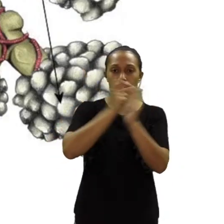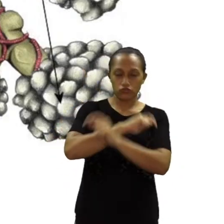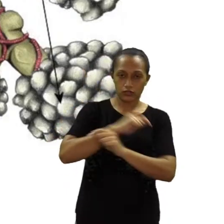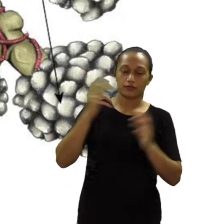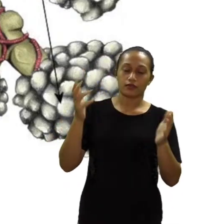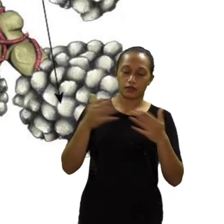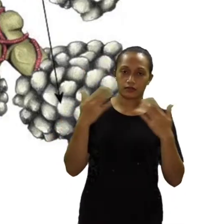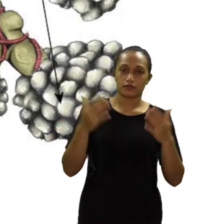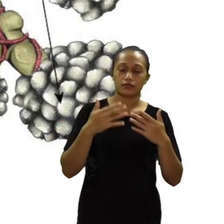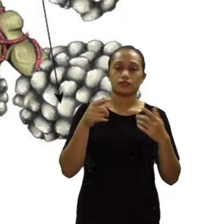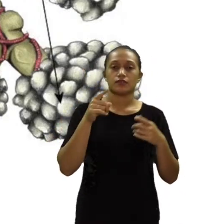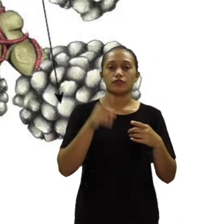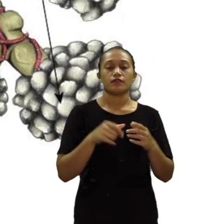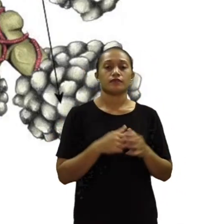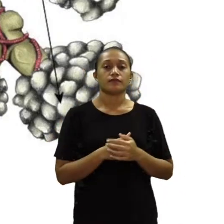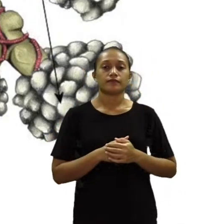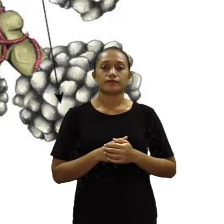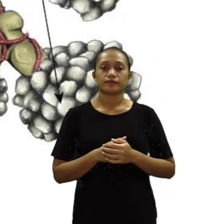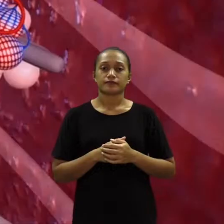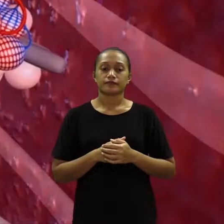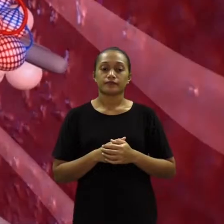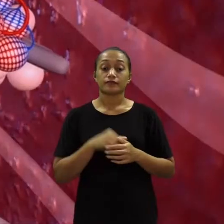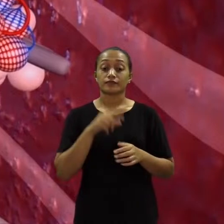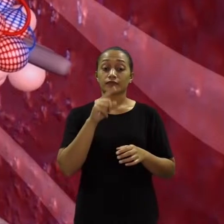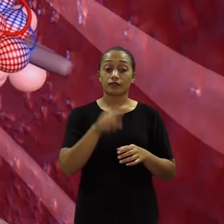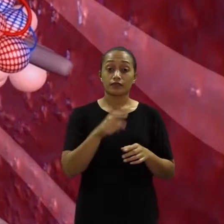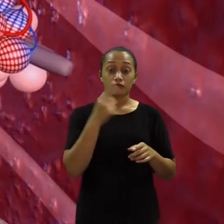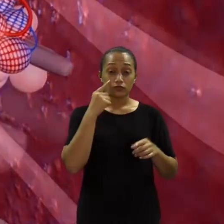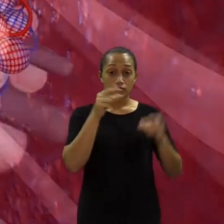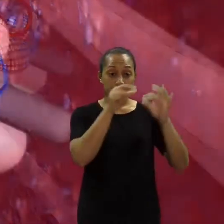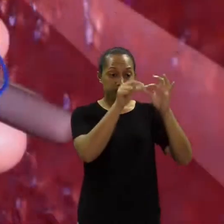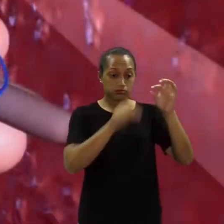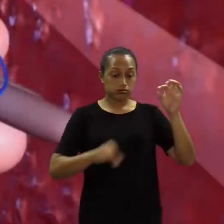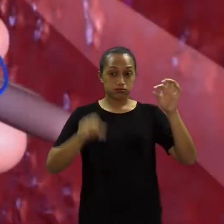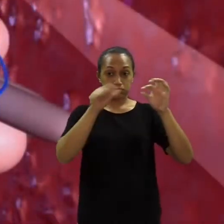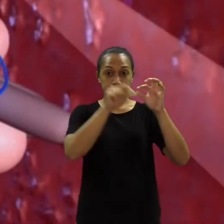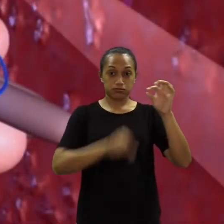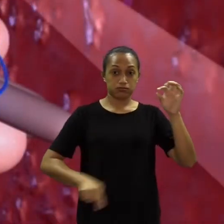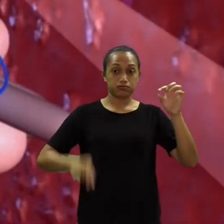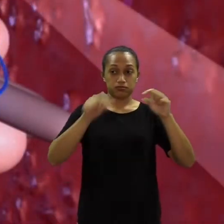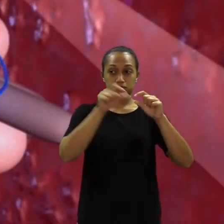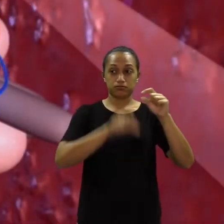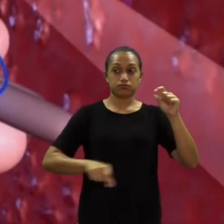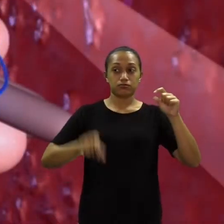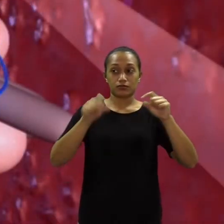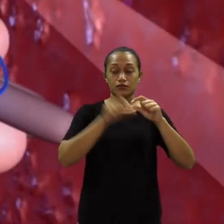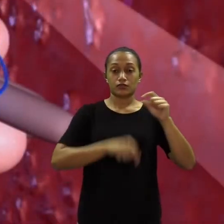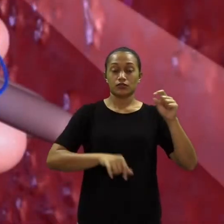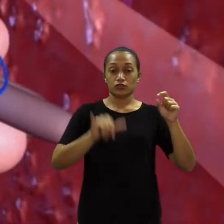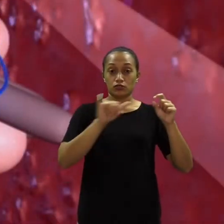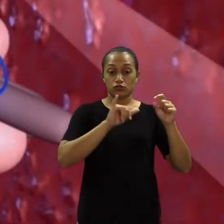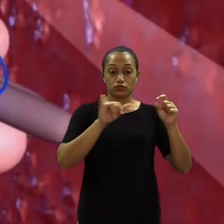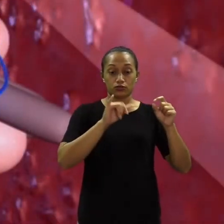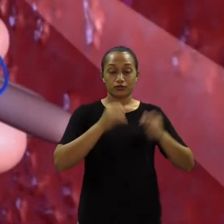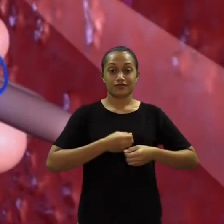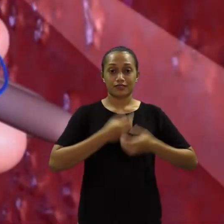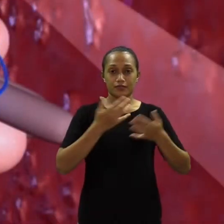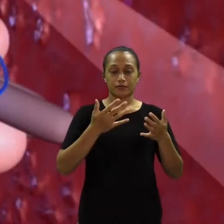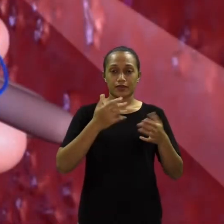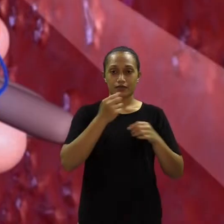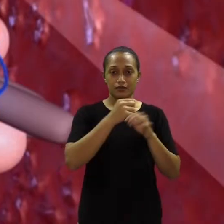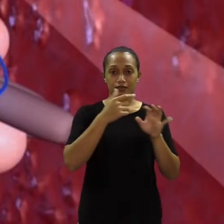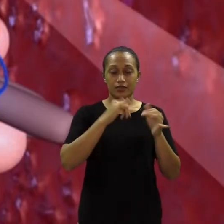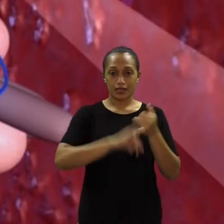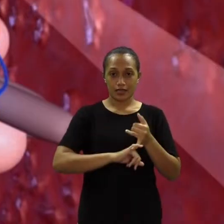oxygen and carbon dioxide gases. A network of small blood vessels called capillaries, into which the inspired gases